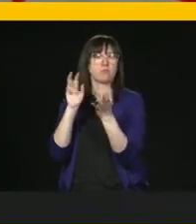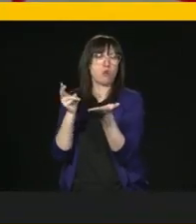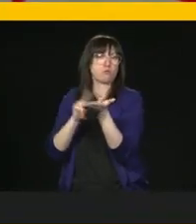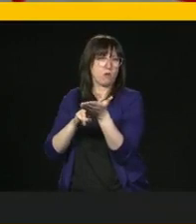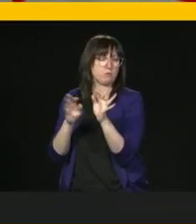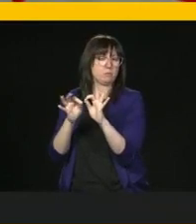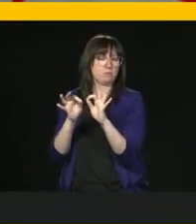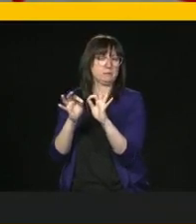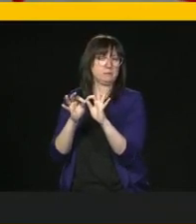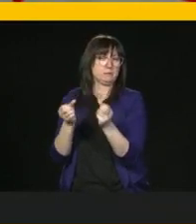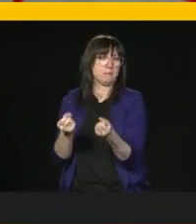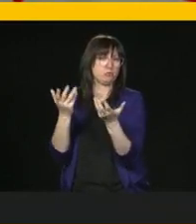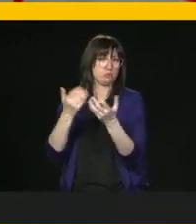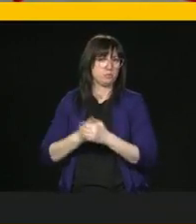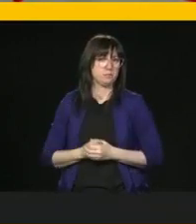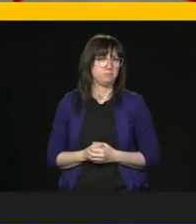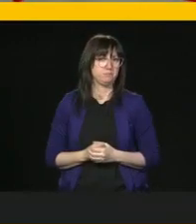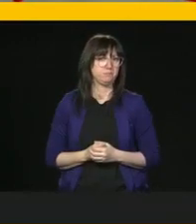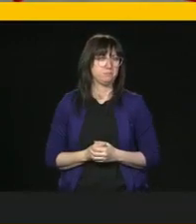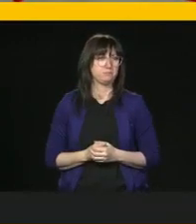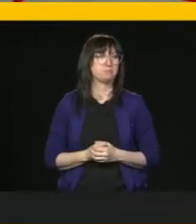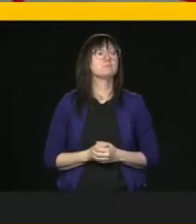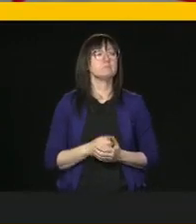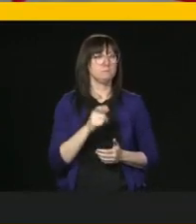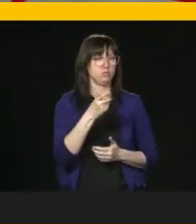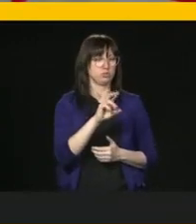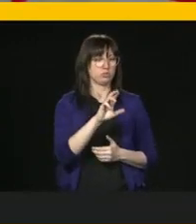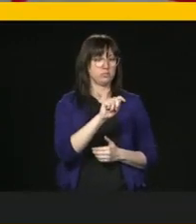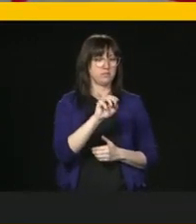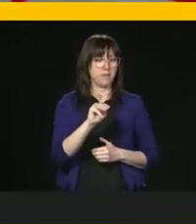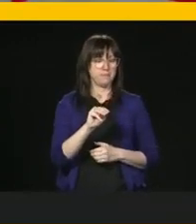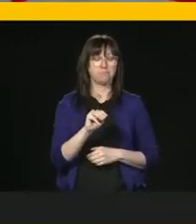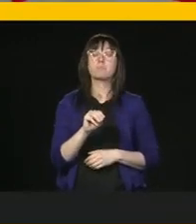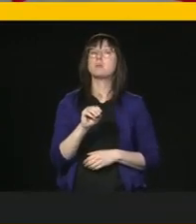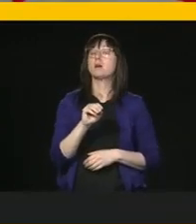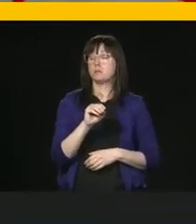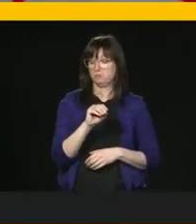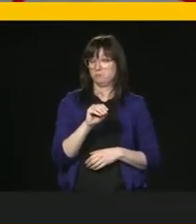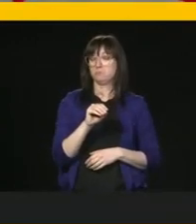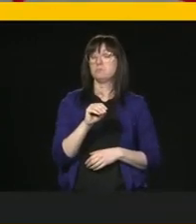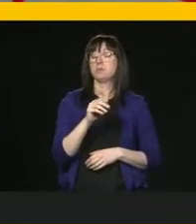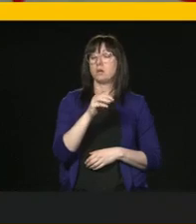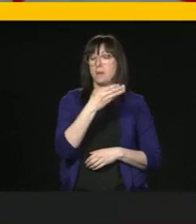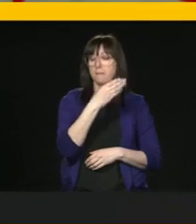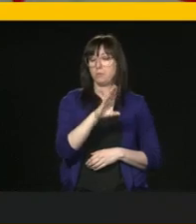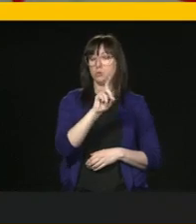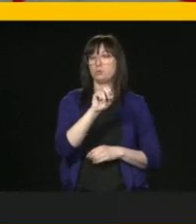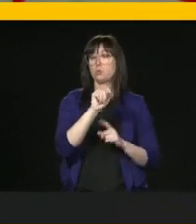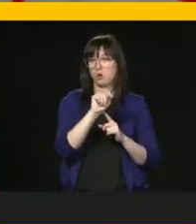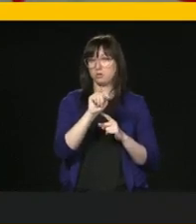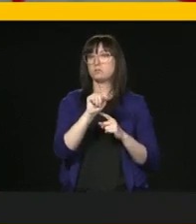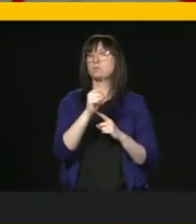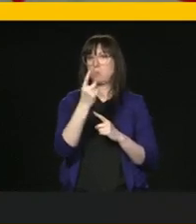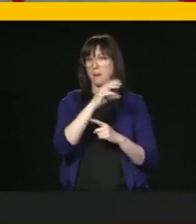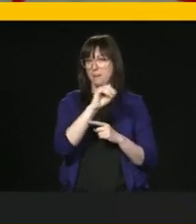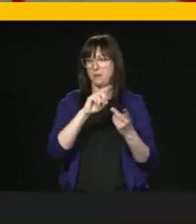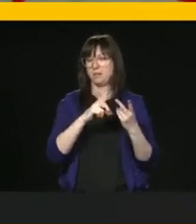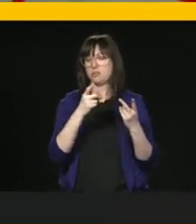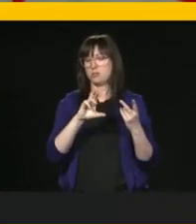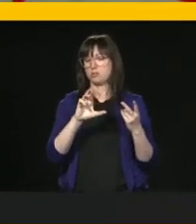Blue Dot is a company, and Dr. Cameron Khan is a colleague that we work with on an ongoing basis,